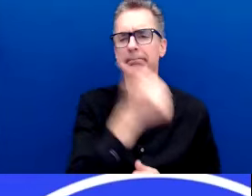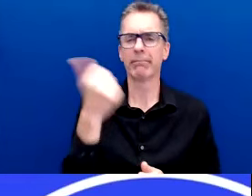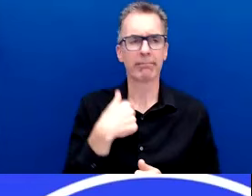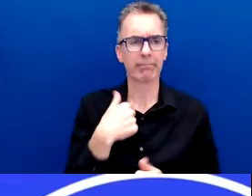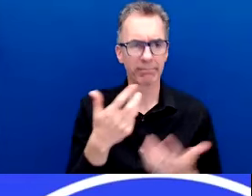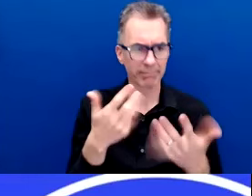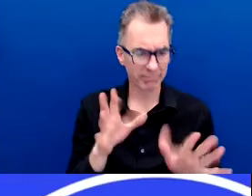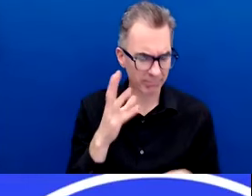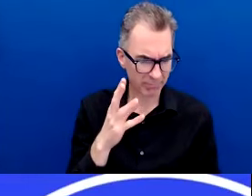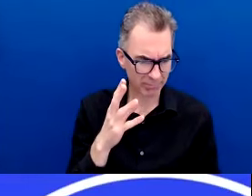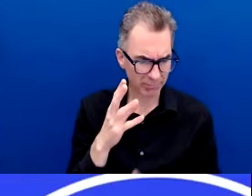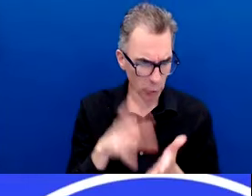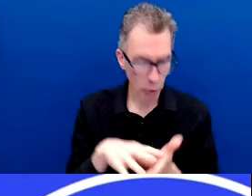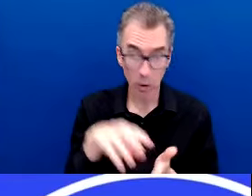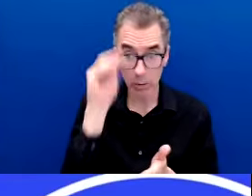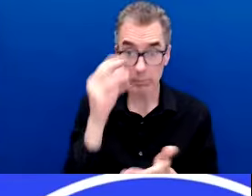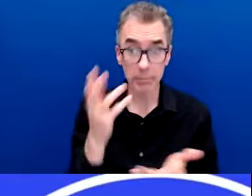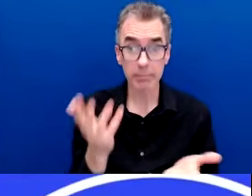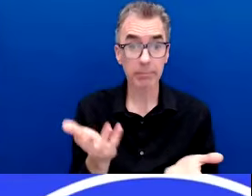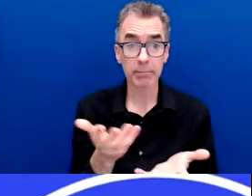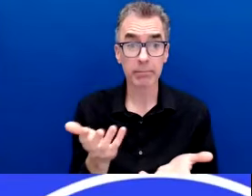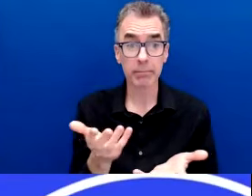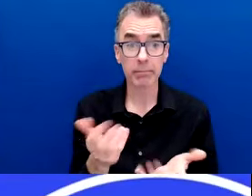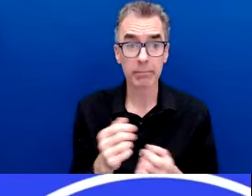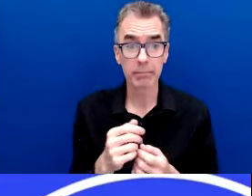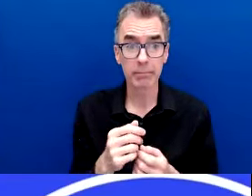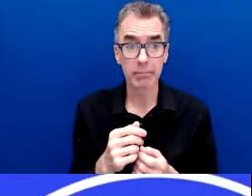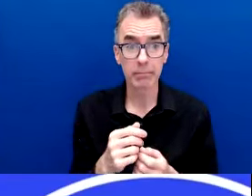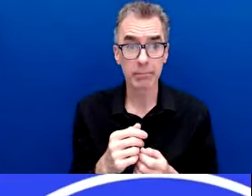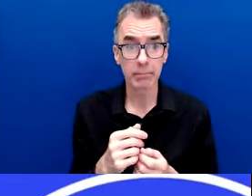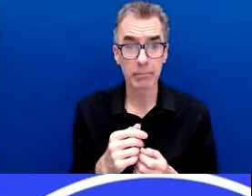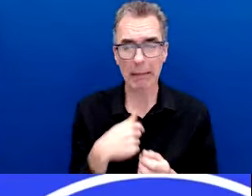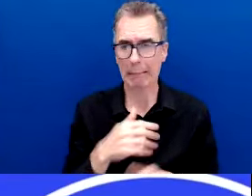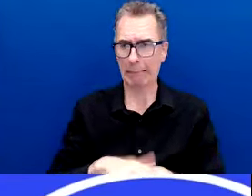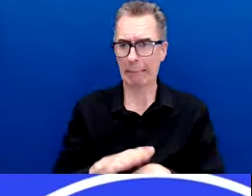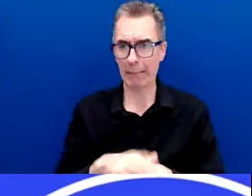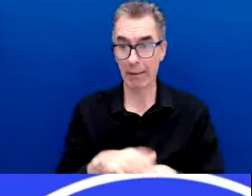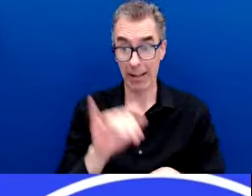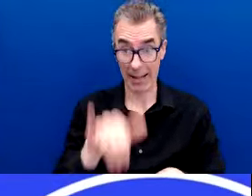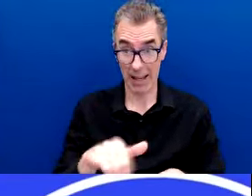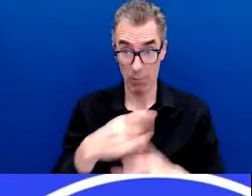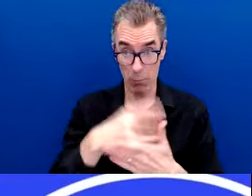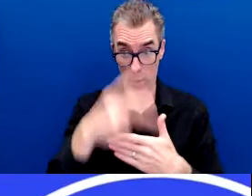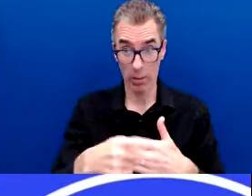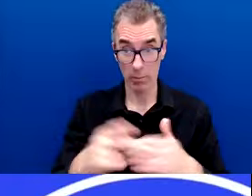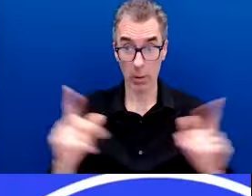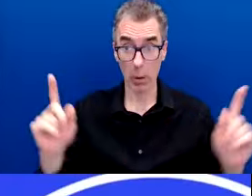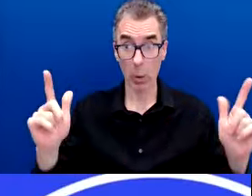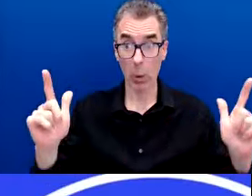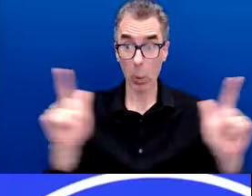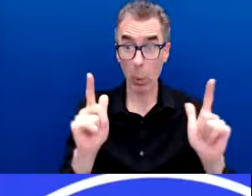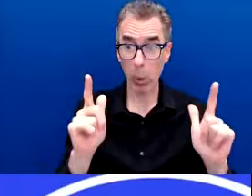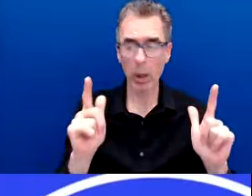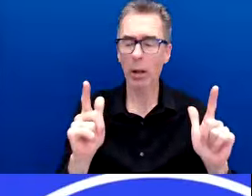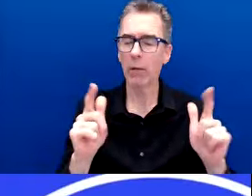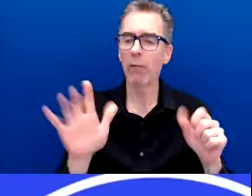maybe I didn't point out, one thing is to work in full screen. If I didn't say that, or I said it in the last training, now I'm kind